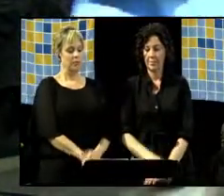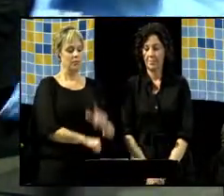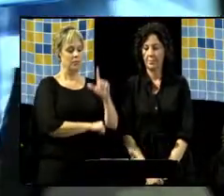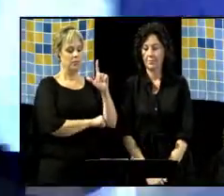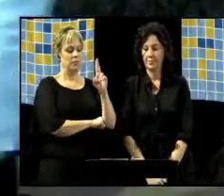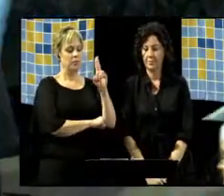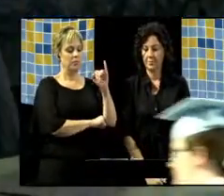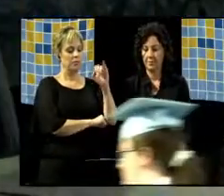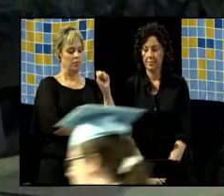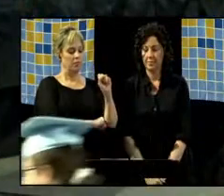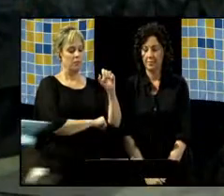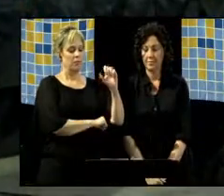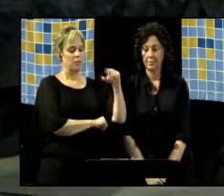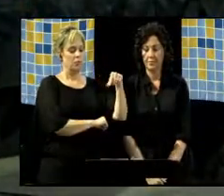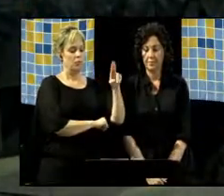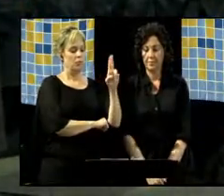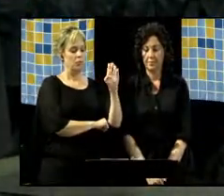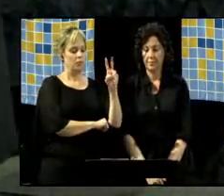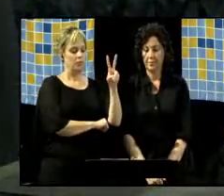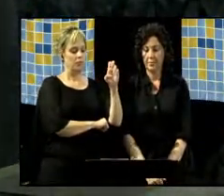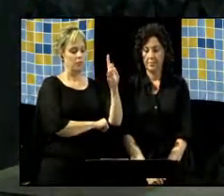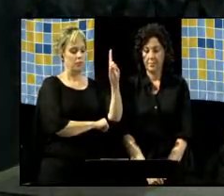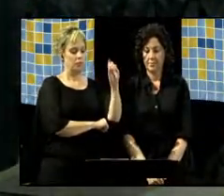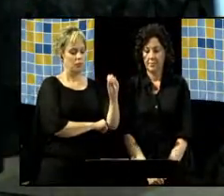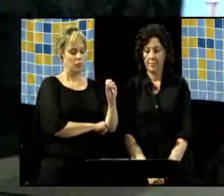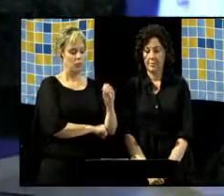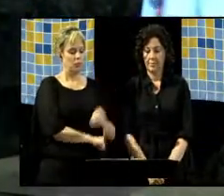Luis Danielle Lopez Quevedo.